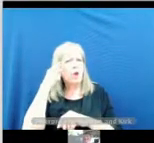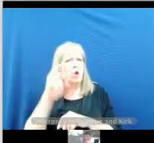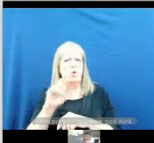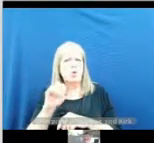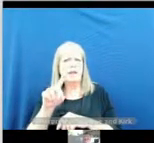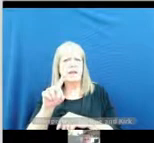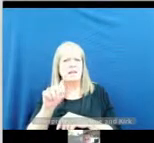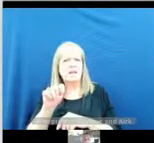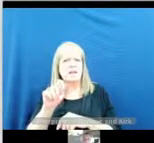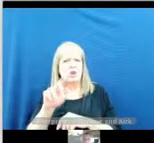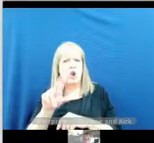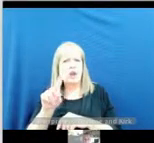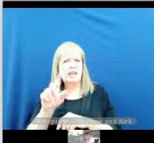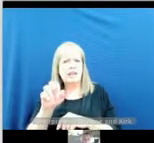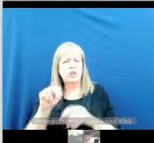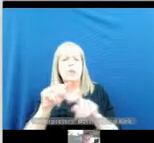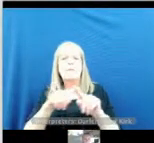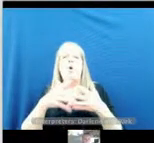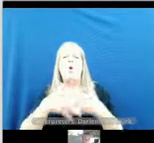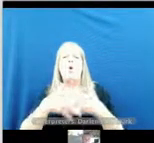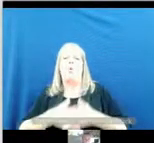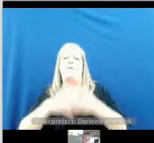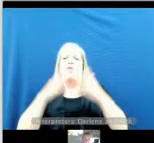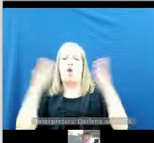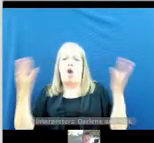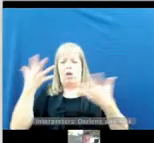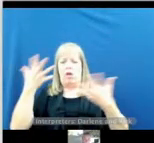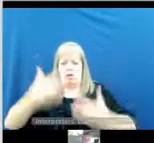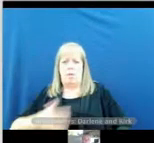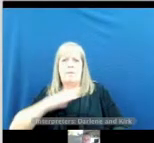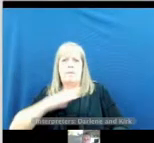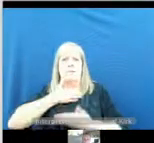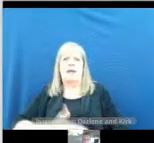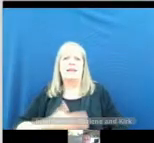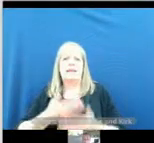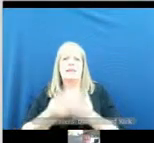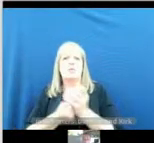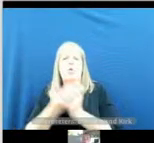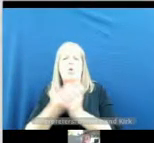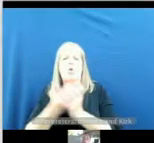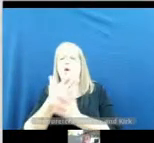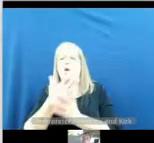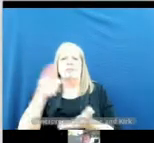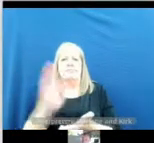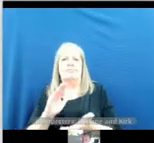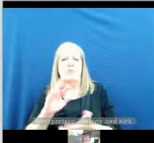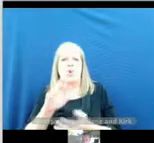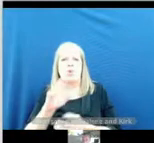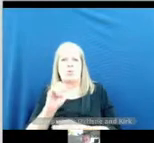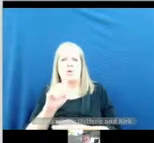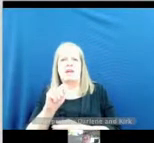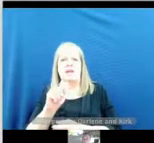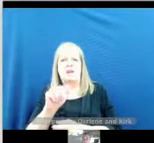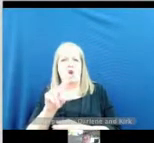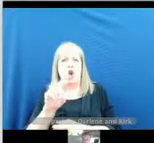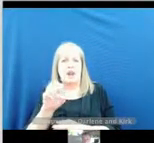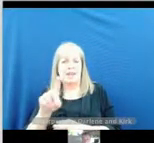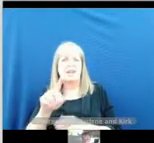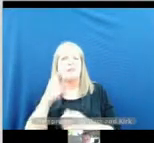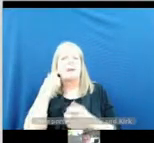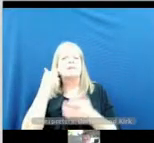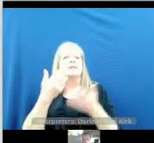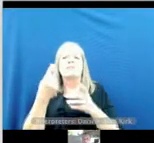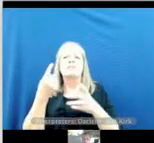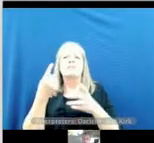to overall retardation of growth in terms of body growth, because there are some hormone issues that come into play, significant